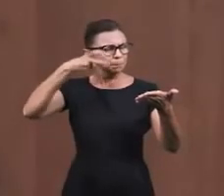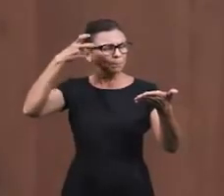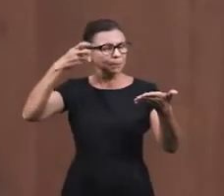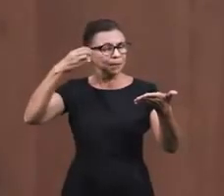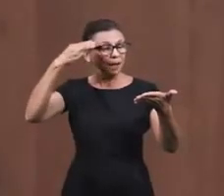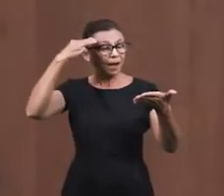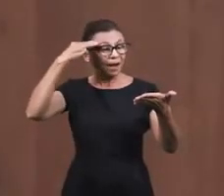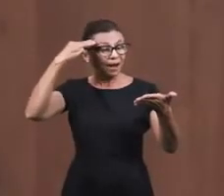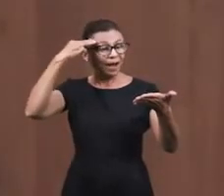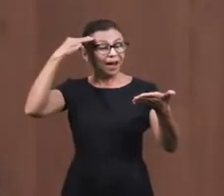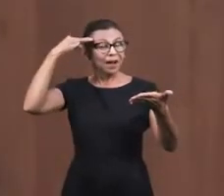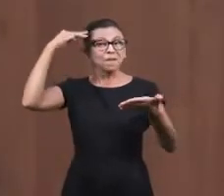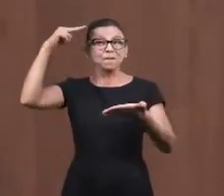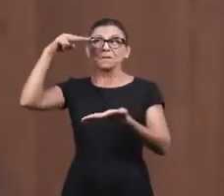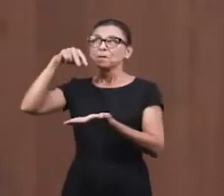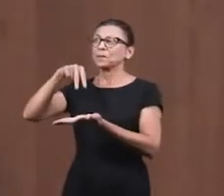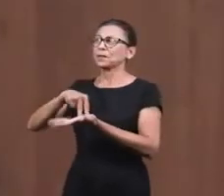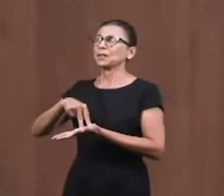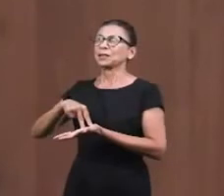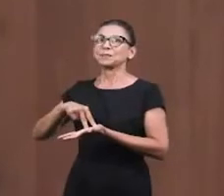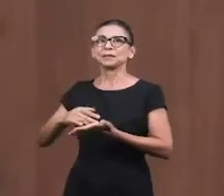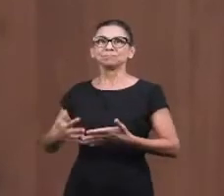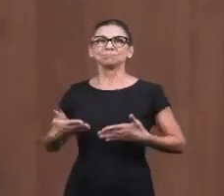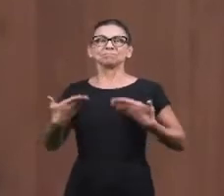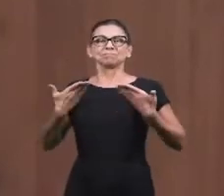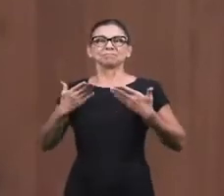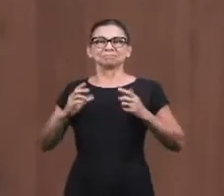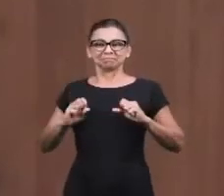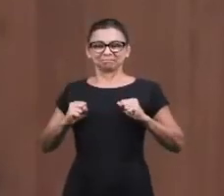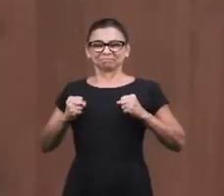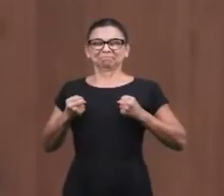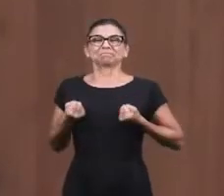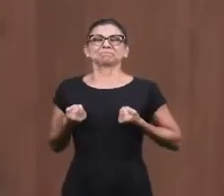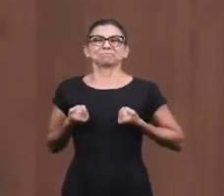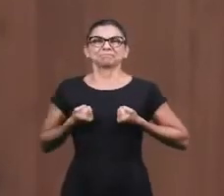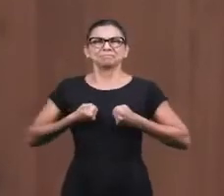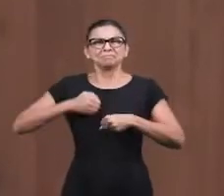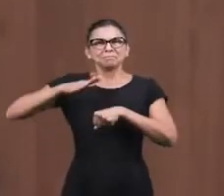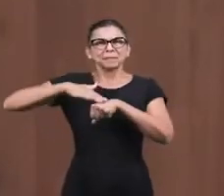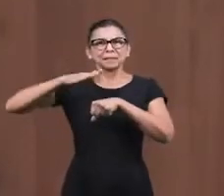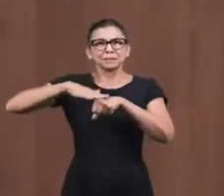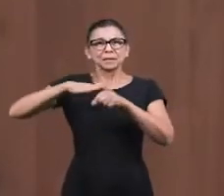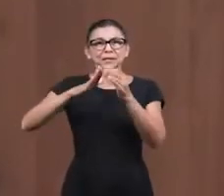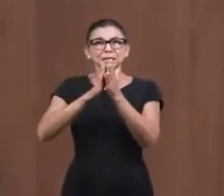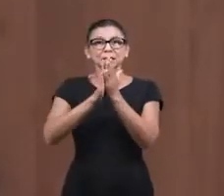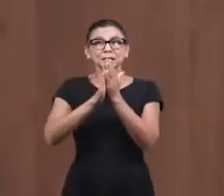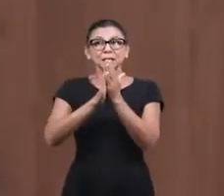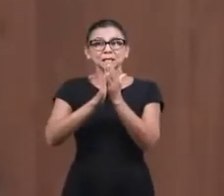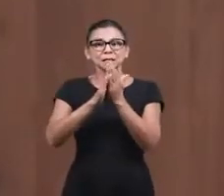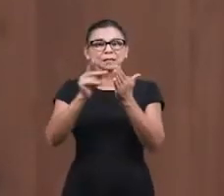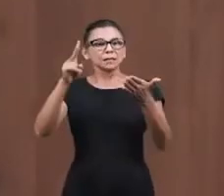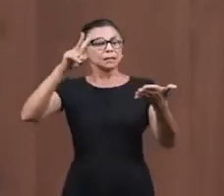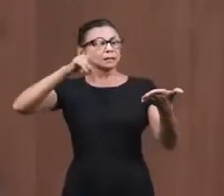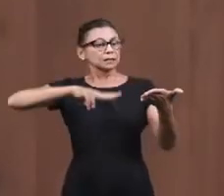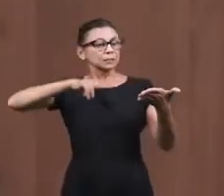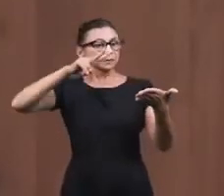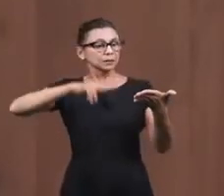our food for our souls. The more we read, the more we listen to the